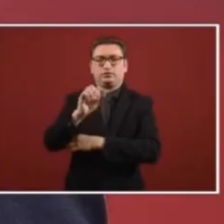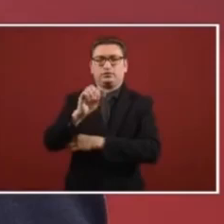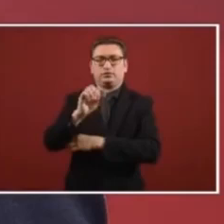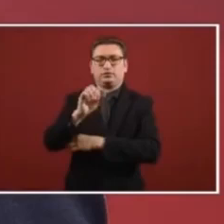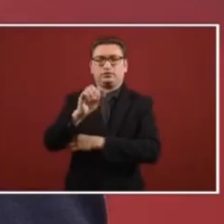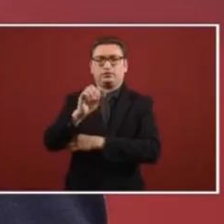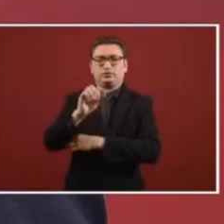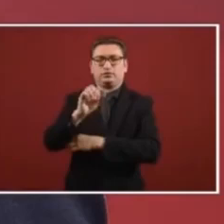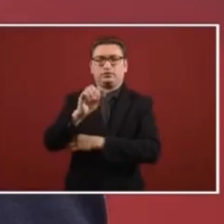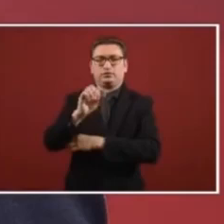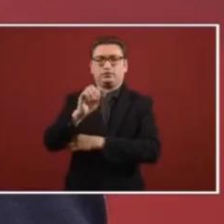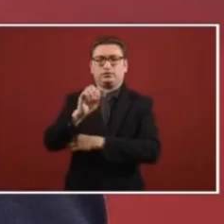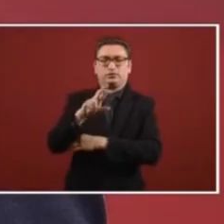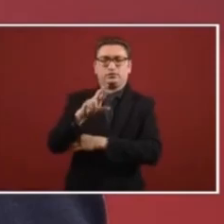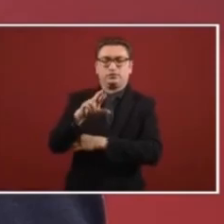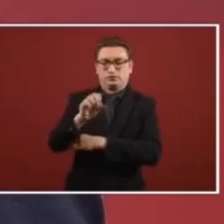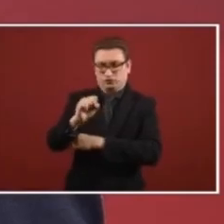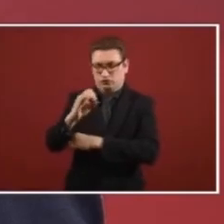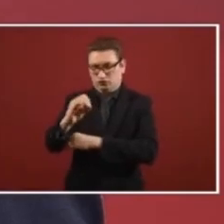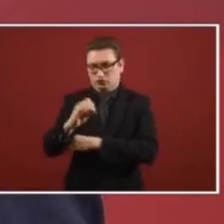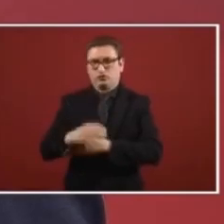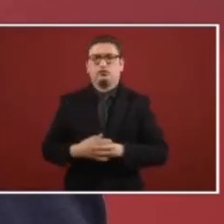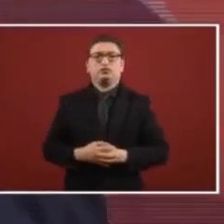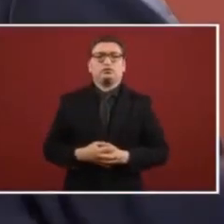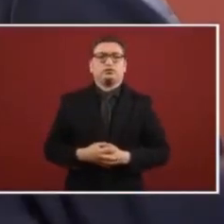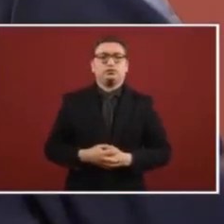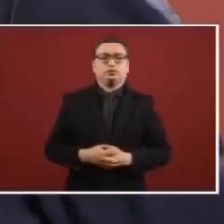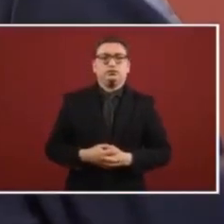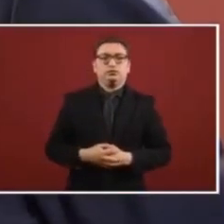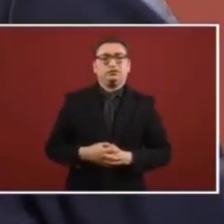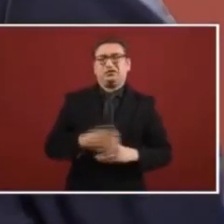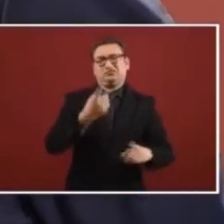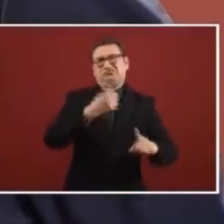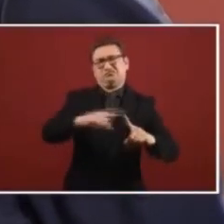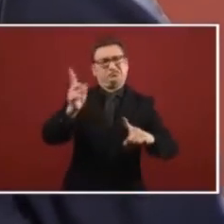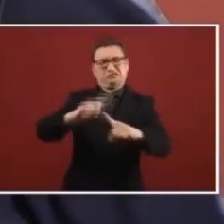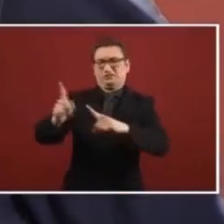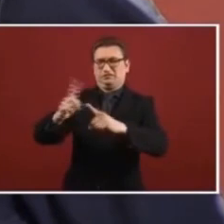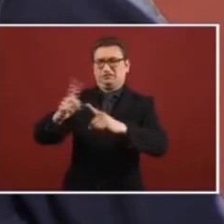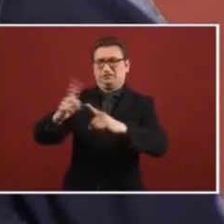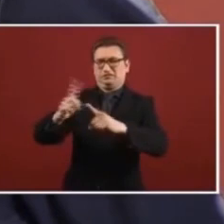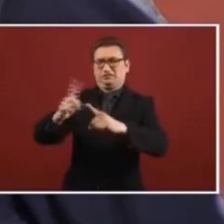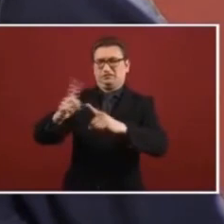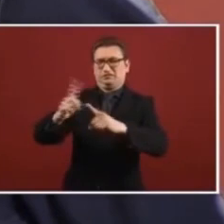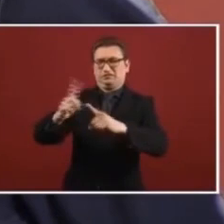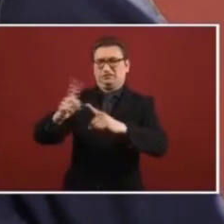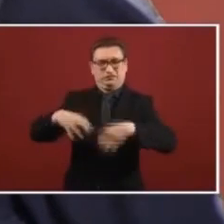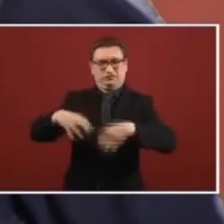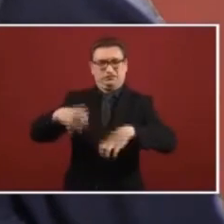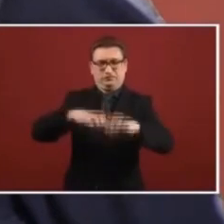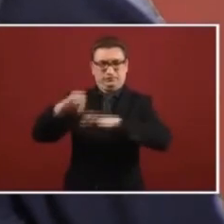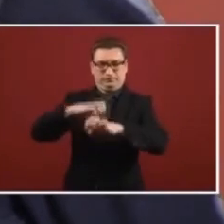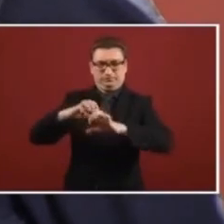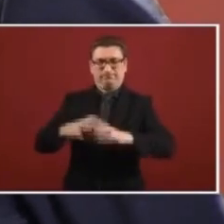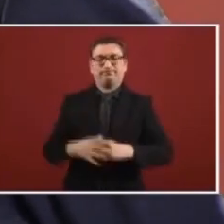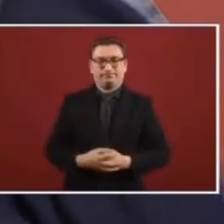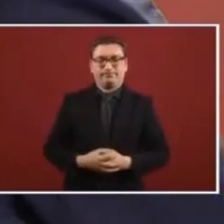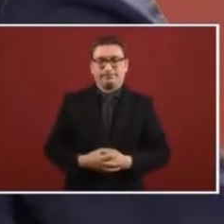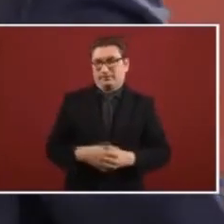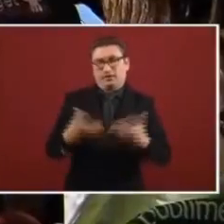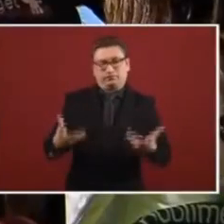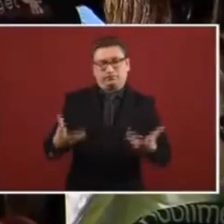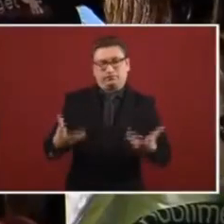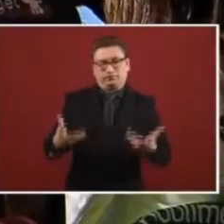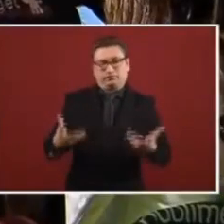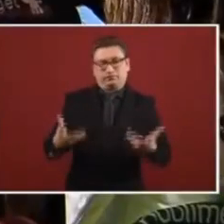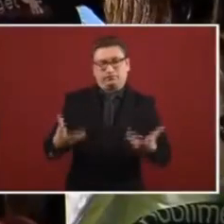So there's groups like Carson y otras empresas. and other companies. Entonces, ahí